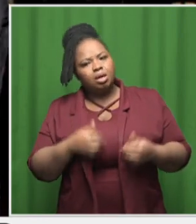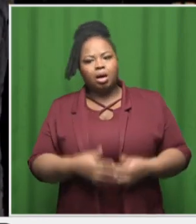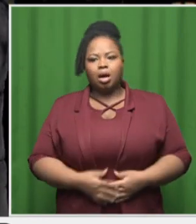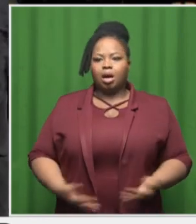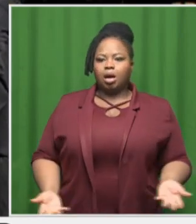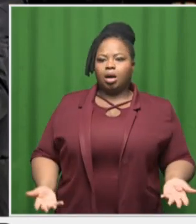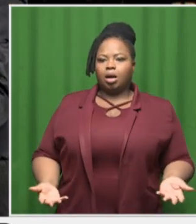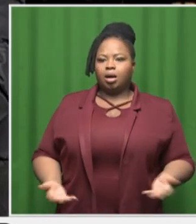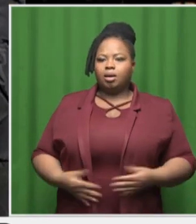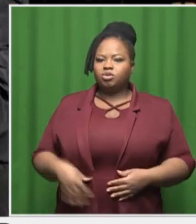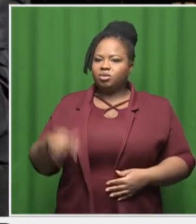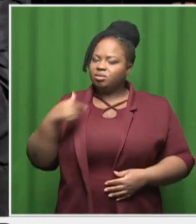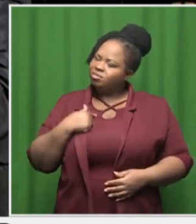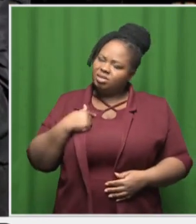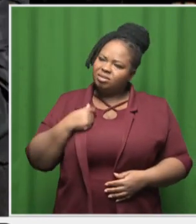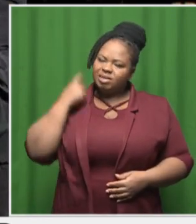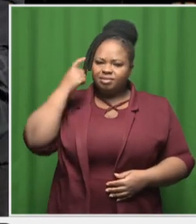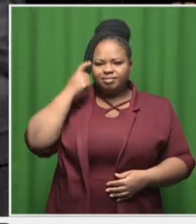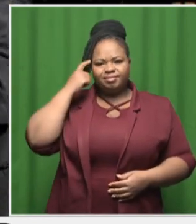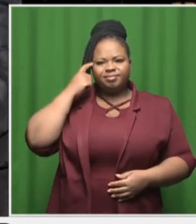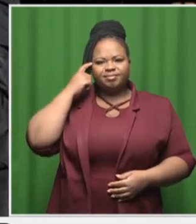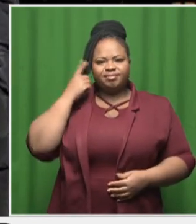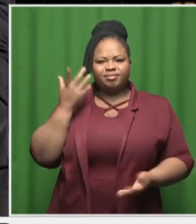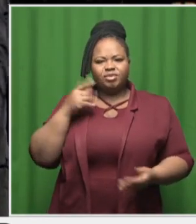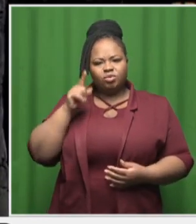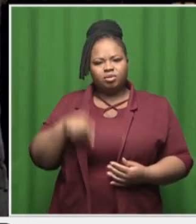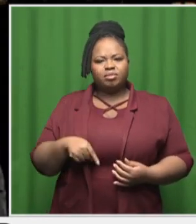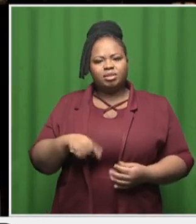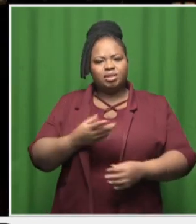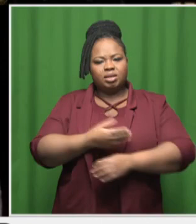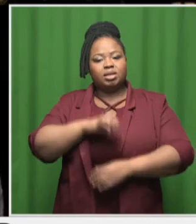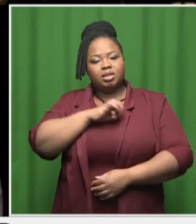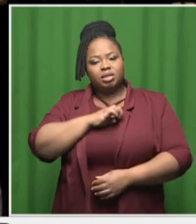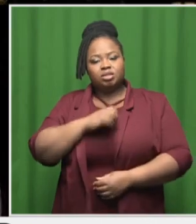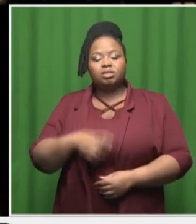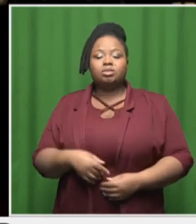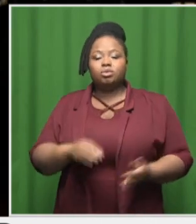so I am sort of wondering, you know, we need to get this energy going.